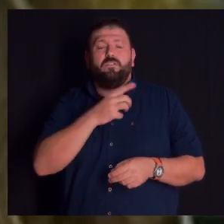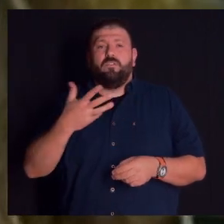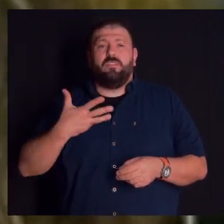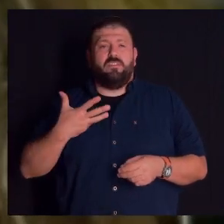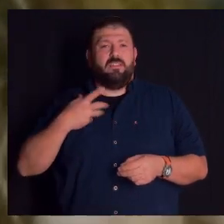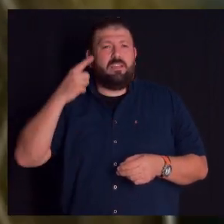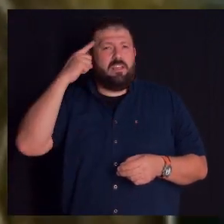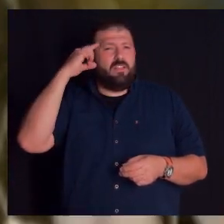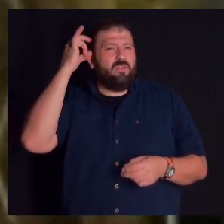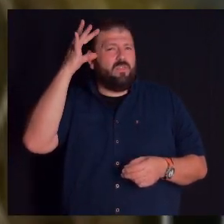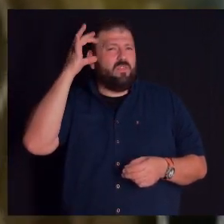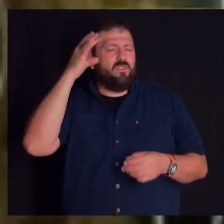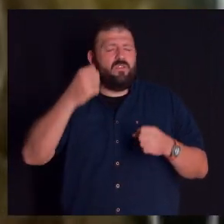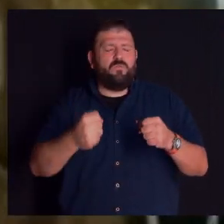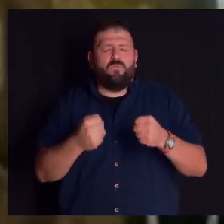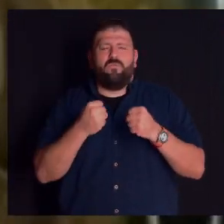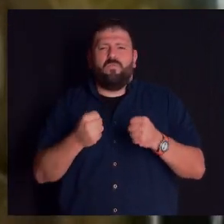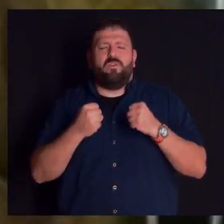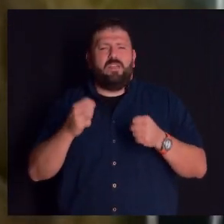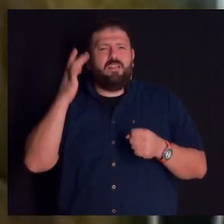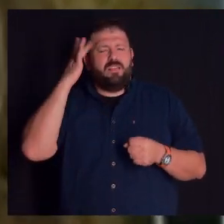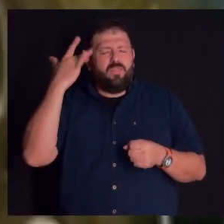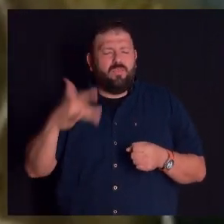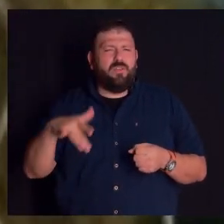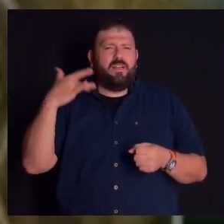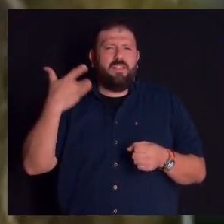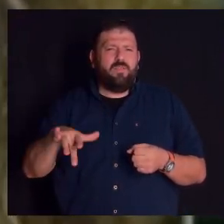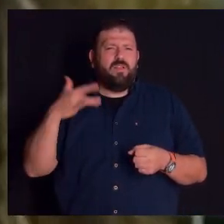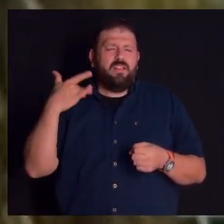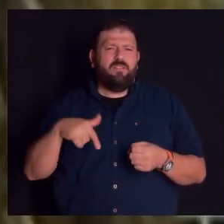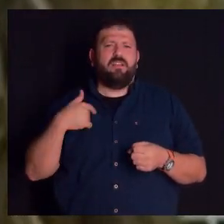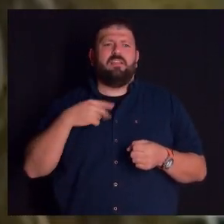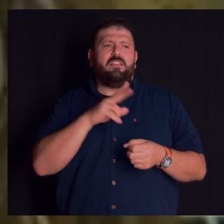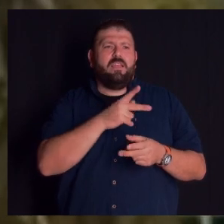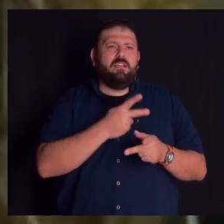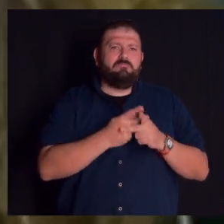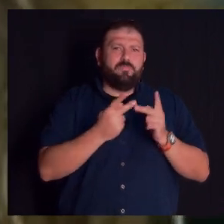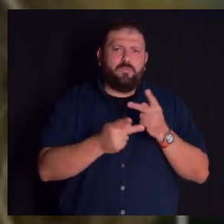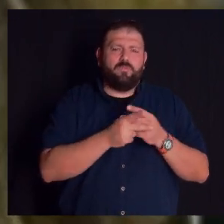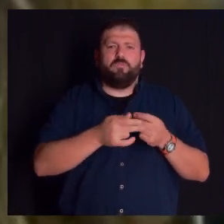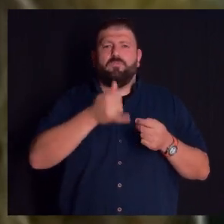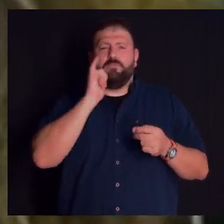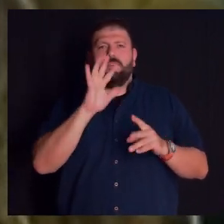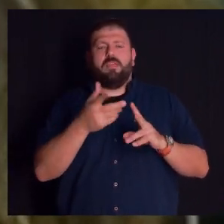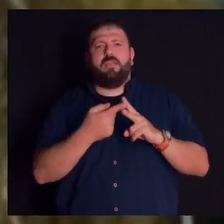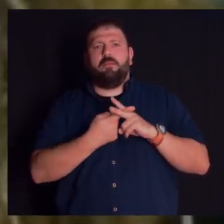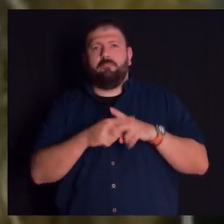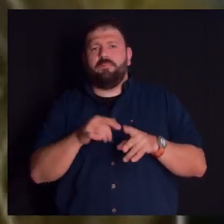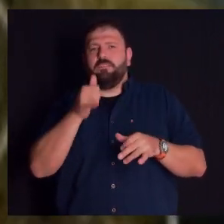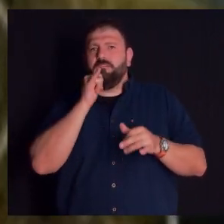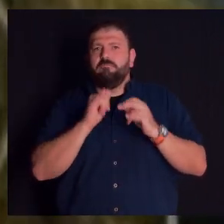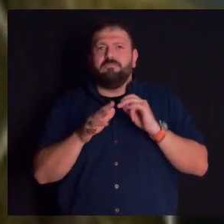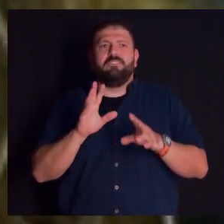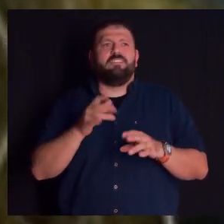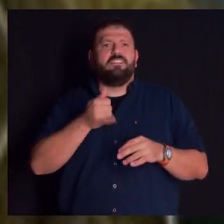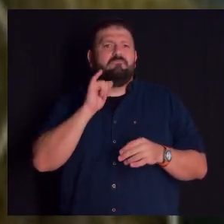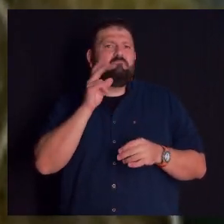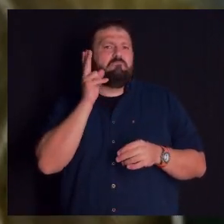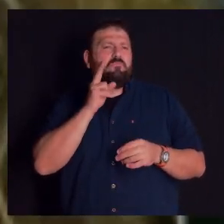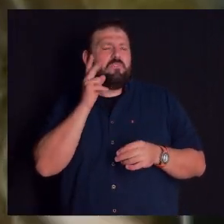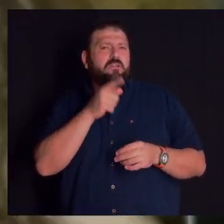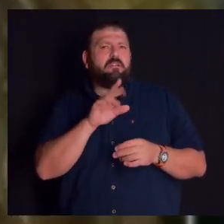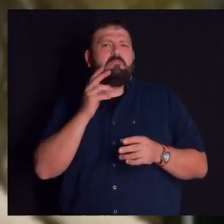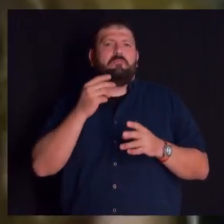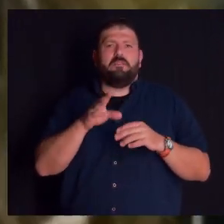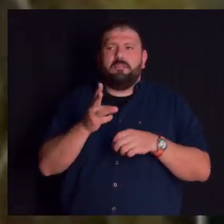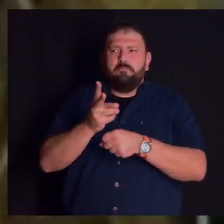Omnilife. I have a very heavy or severe migraine, so I started with my mom